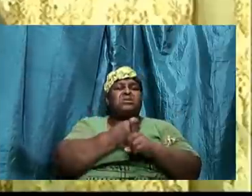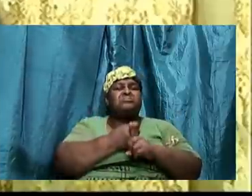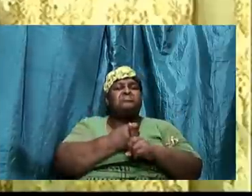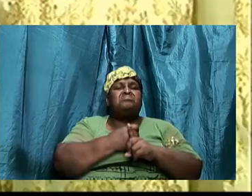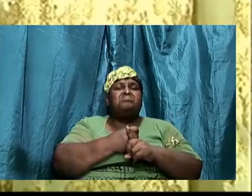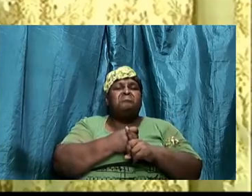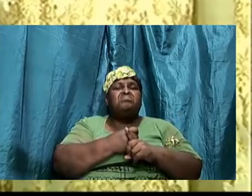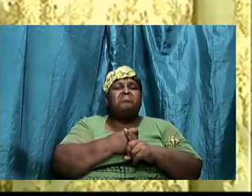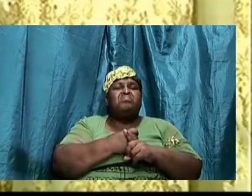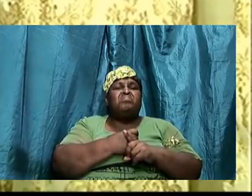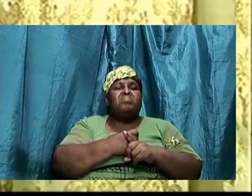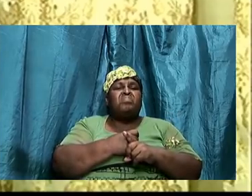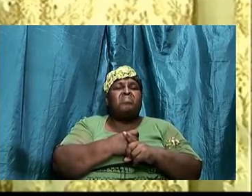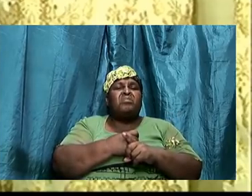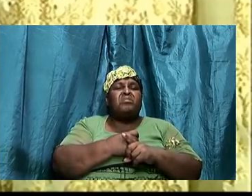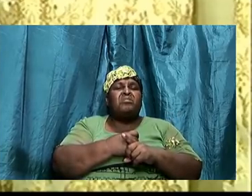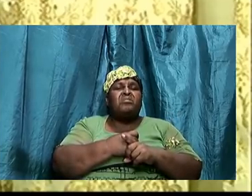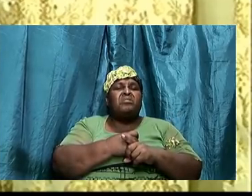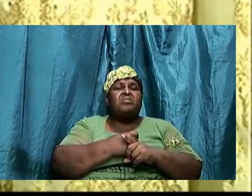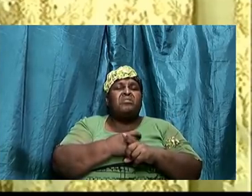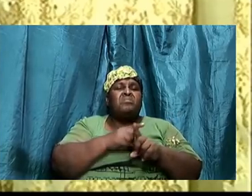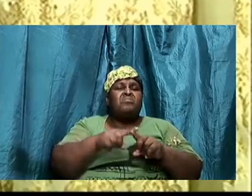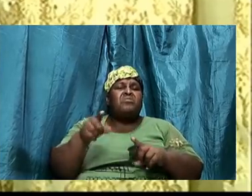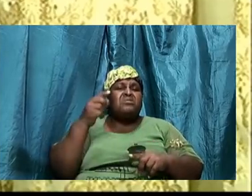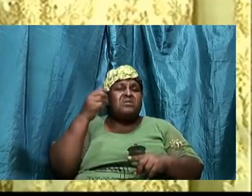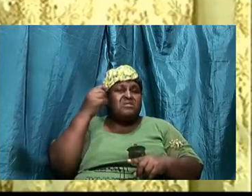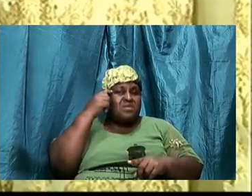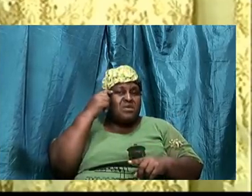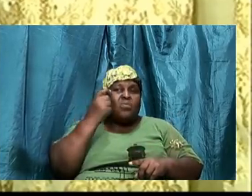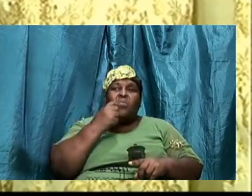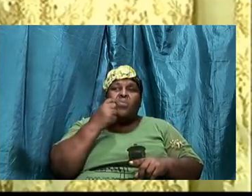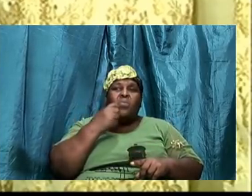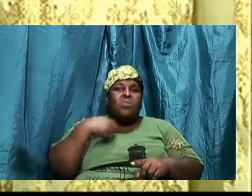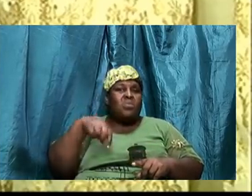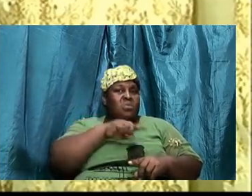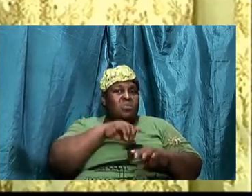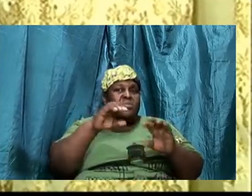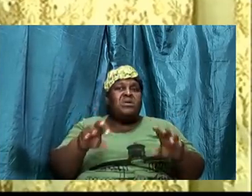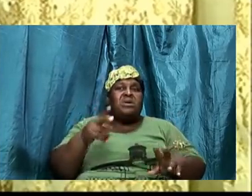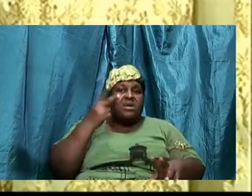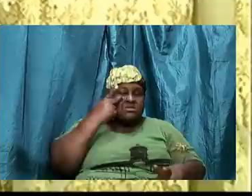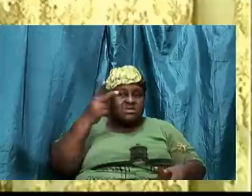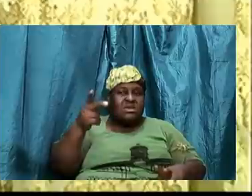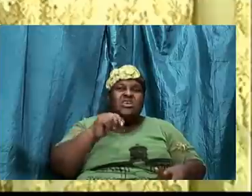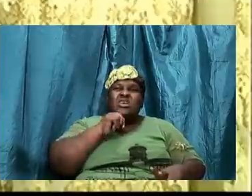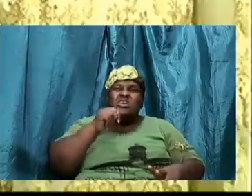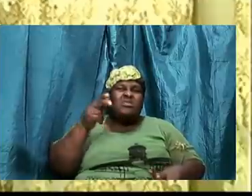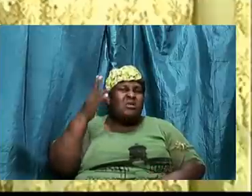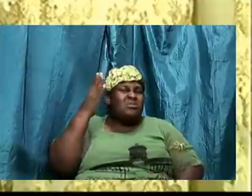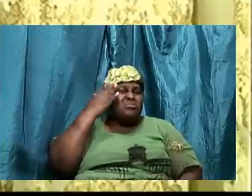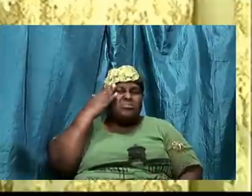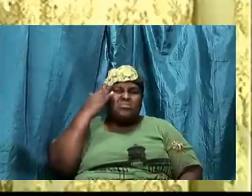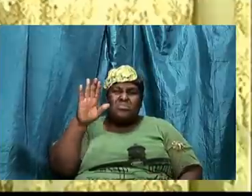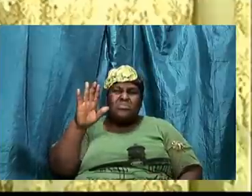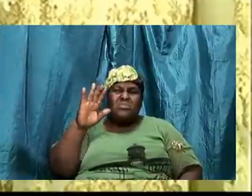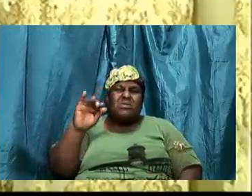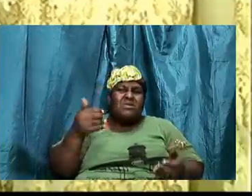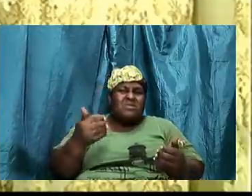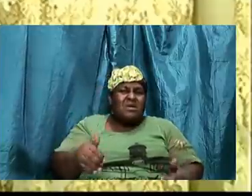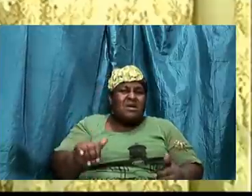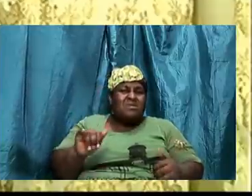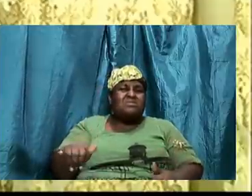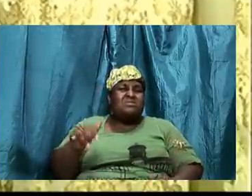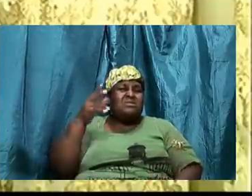What we think is who we can see, not recognizing now that demons